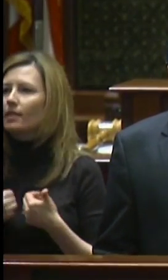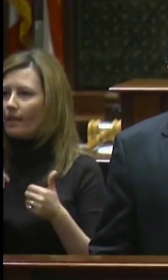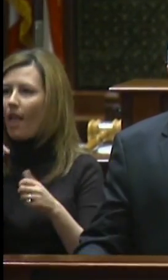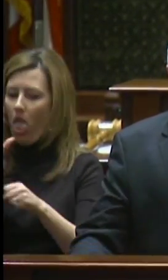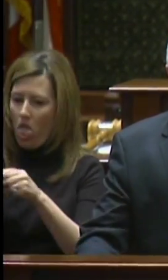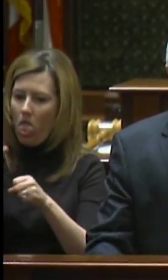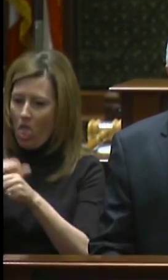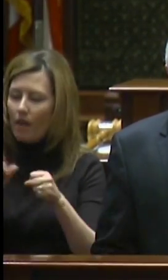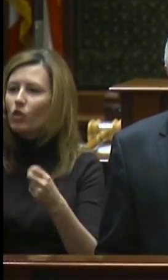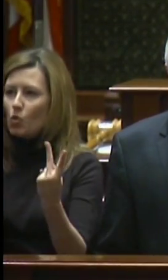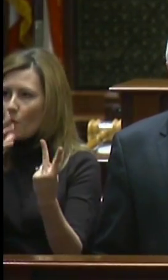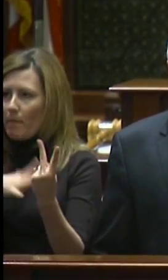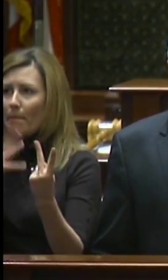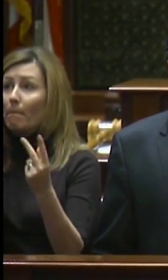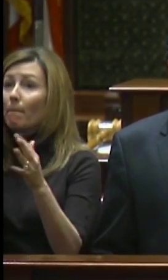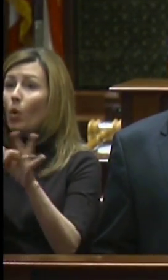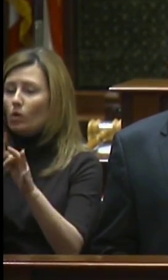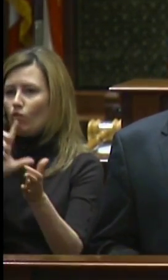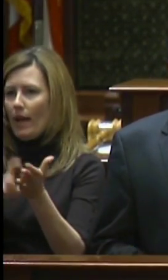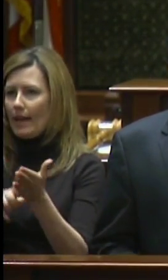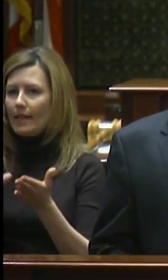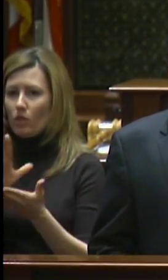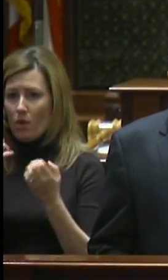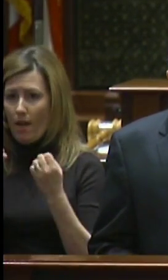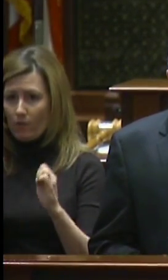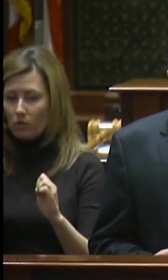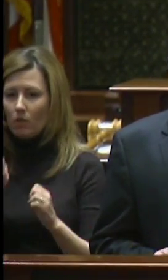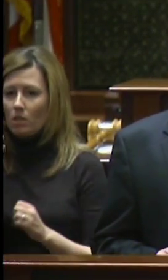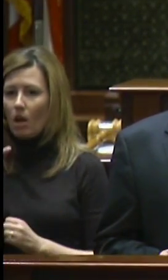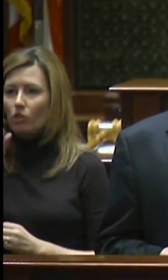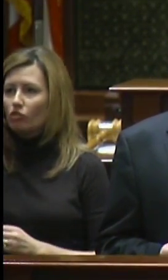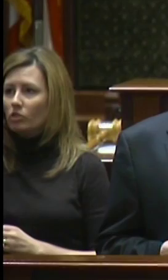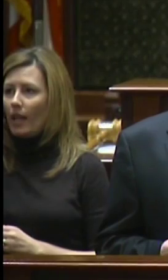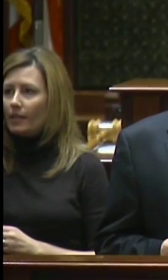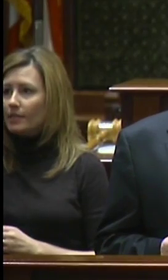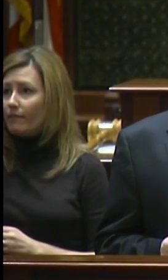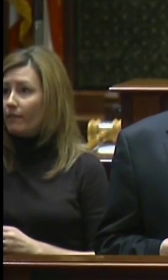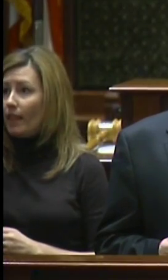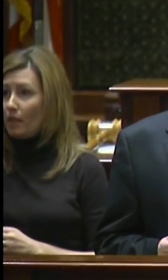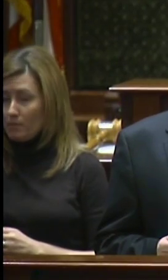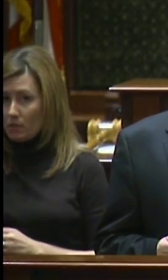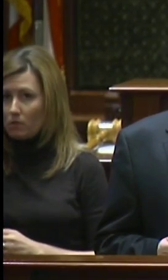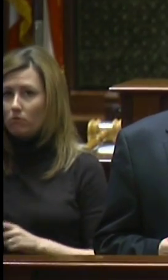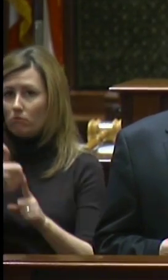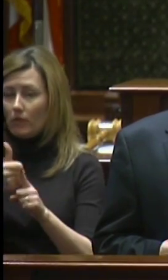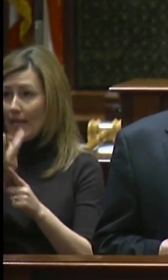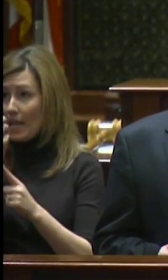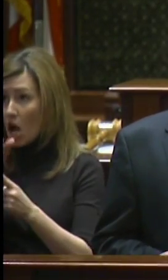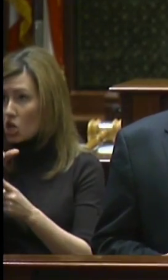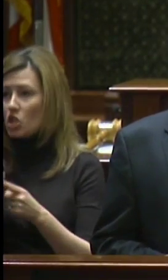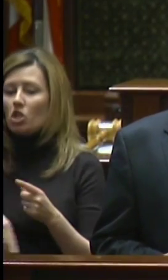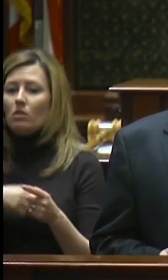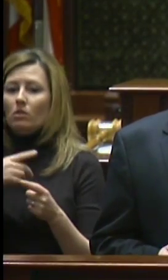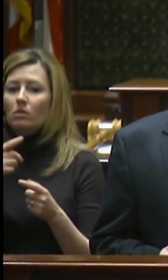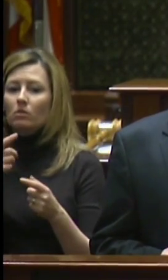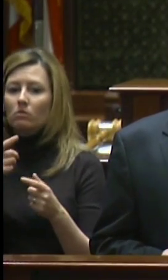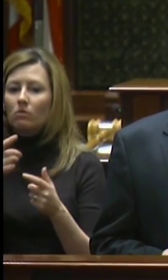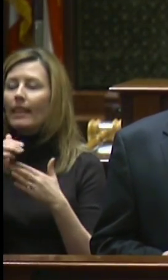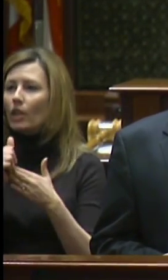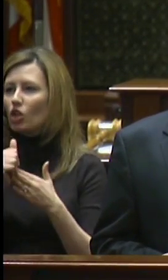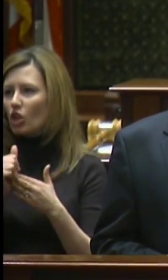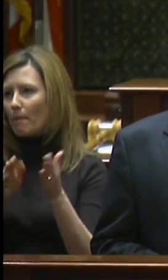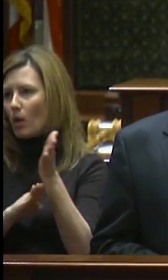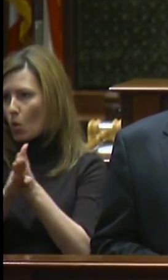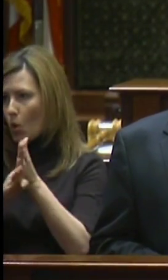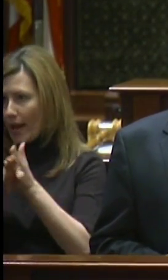and I think it's important to recognize their efforts. Dr. Janice Phillips is a doctor, a leader in the area of minority health